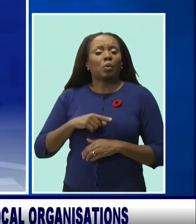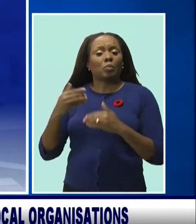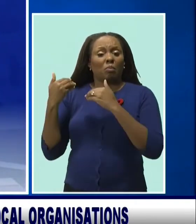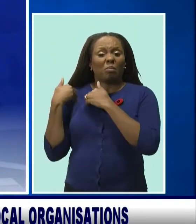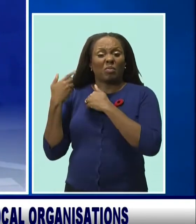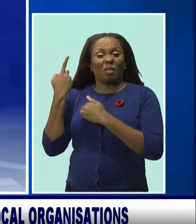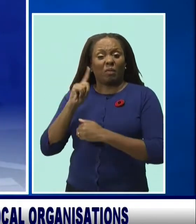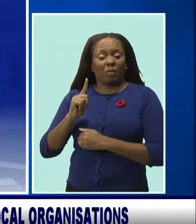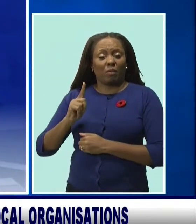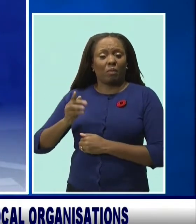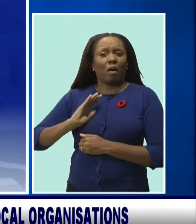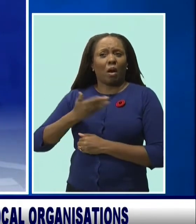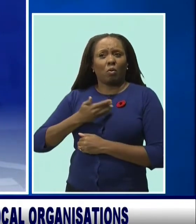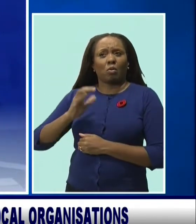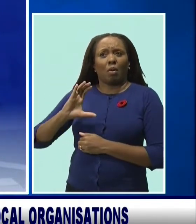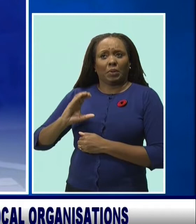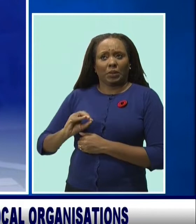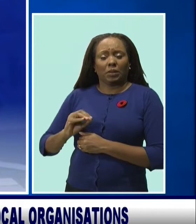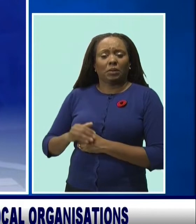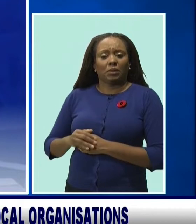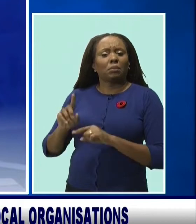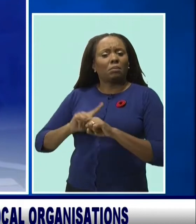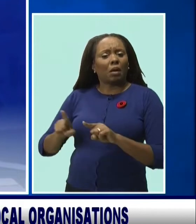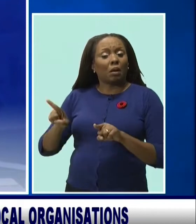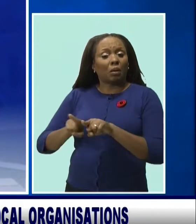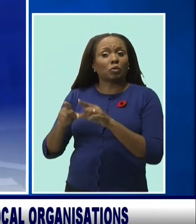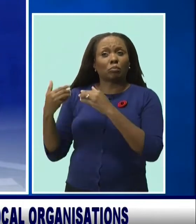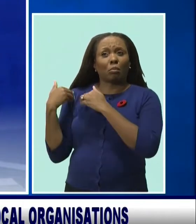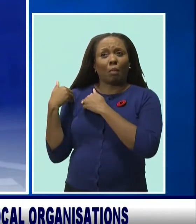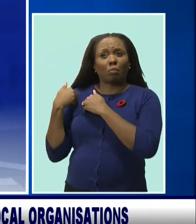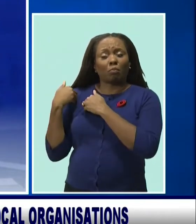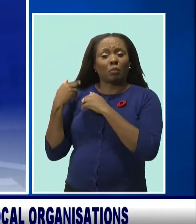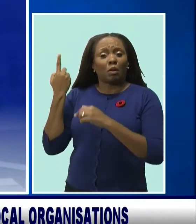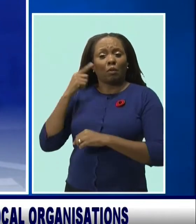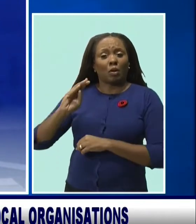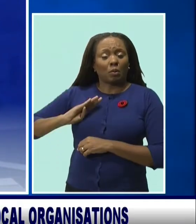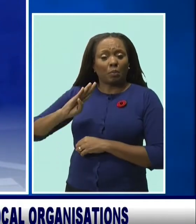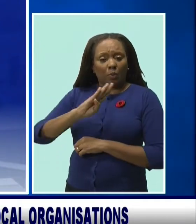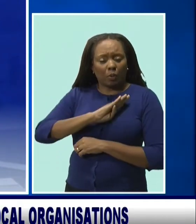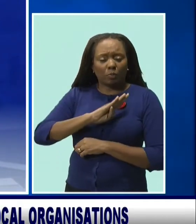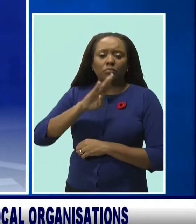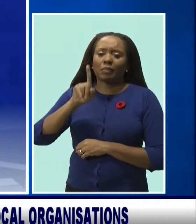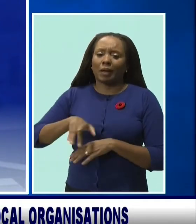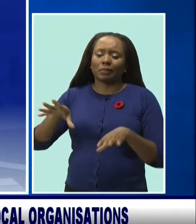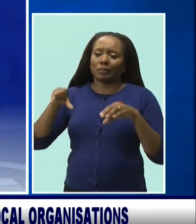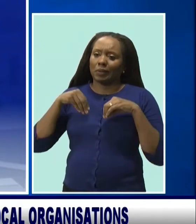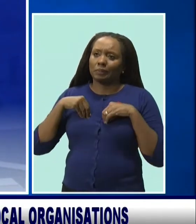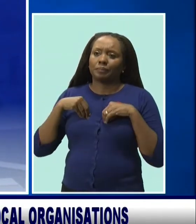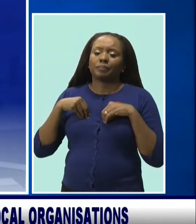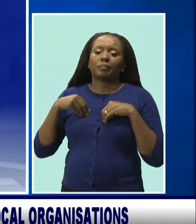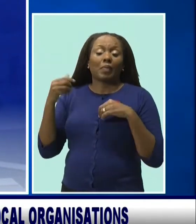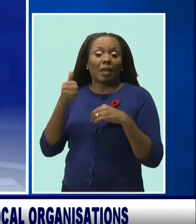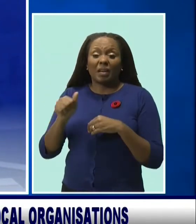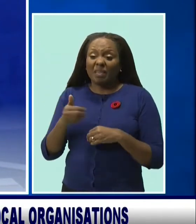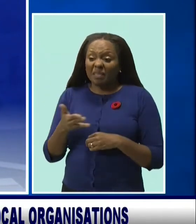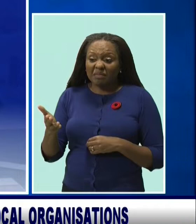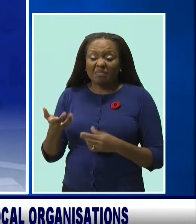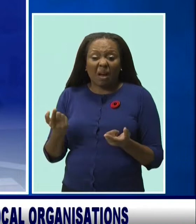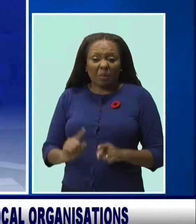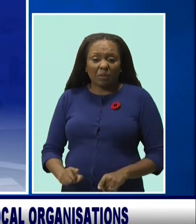for, but we are responsible to that board, and we have to be held accountable by that board for any actions that we